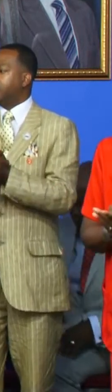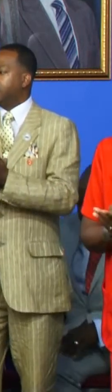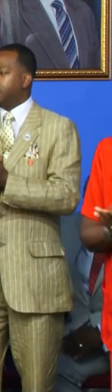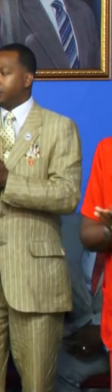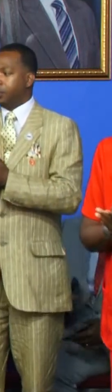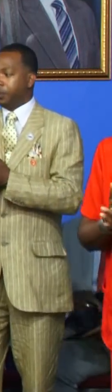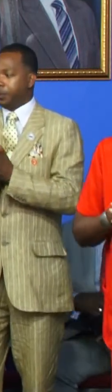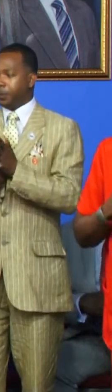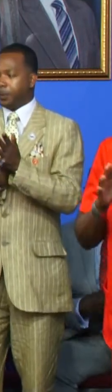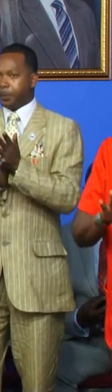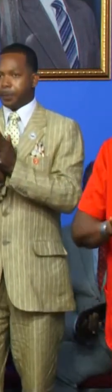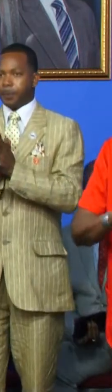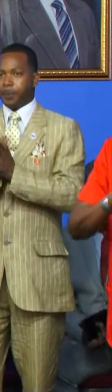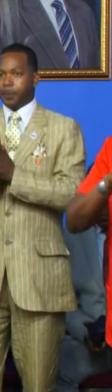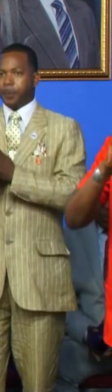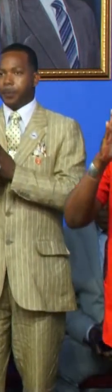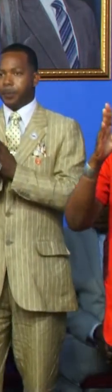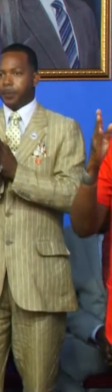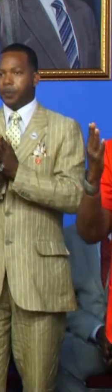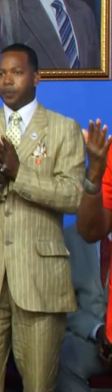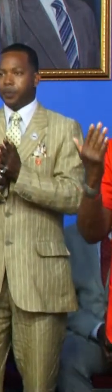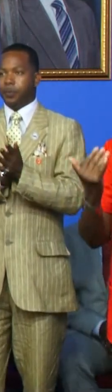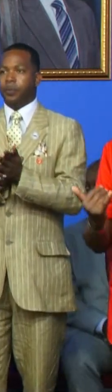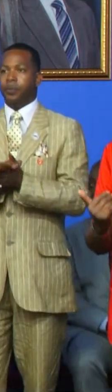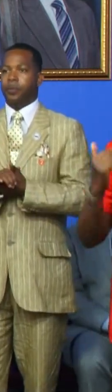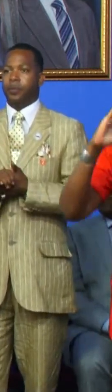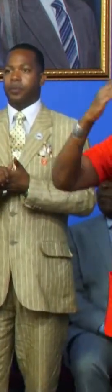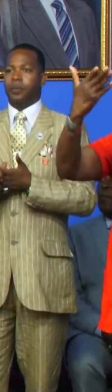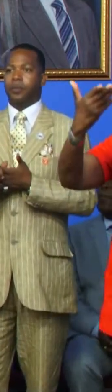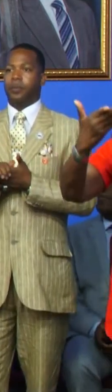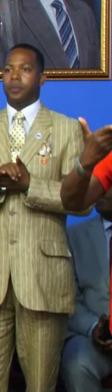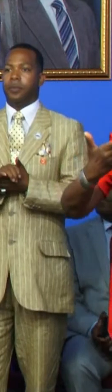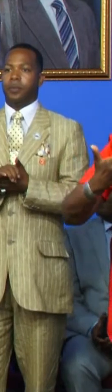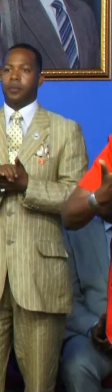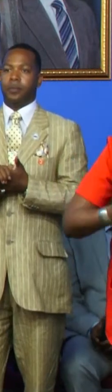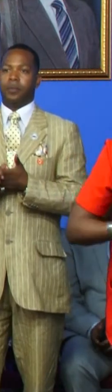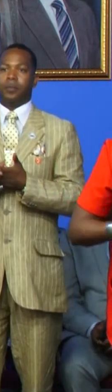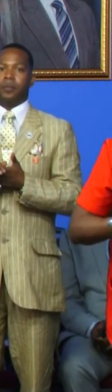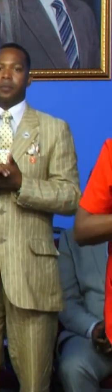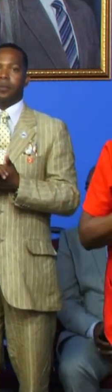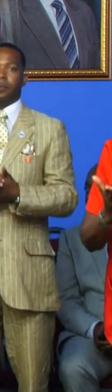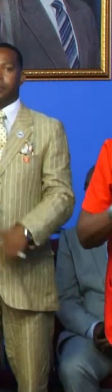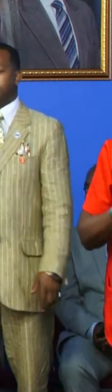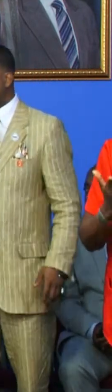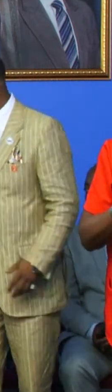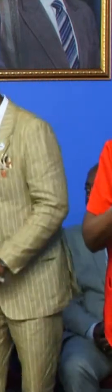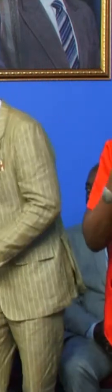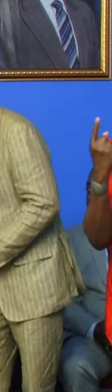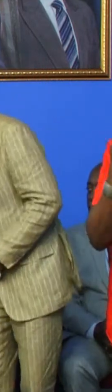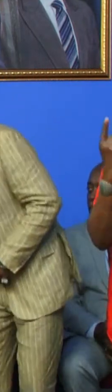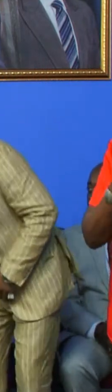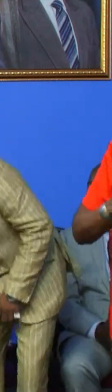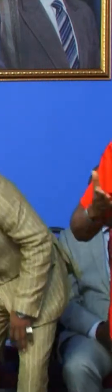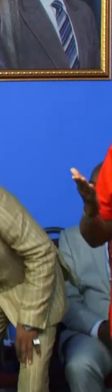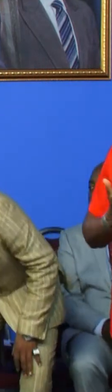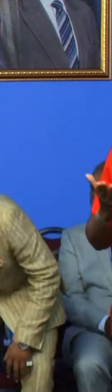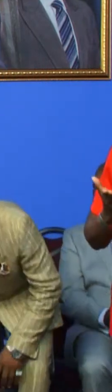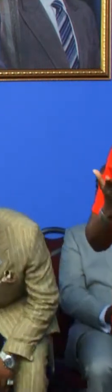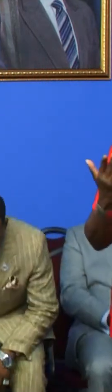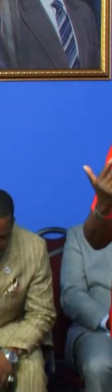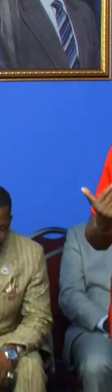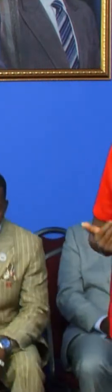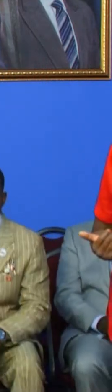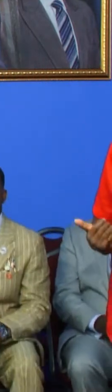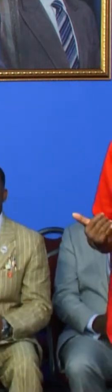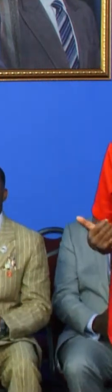Yeah, I'm open the doors of the movement. There may be someone here today, hears us